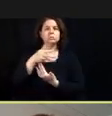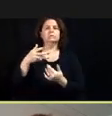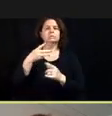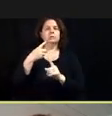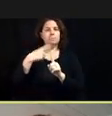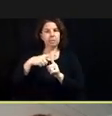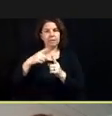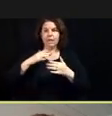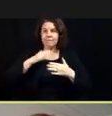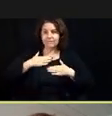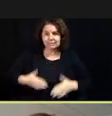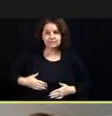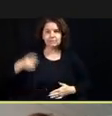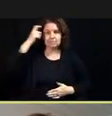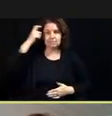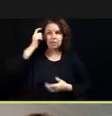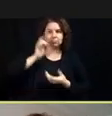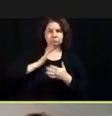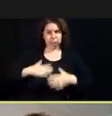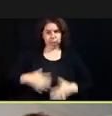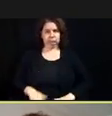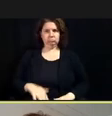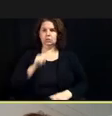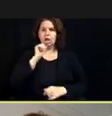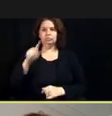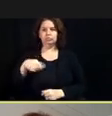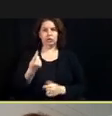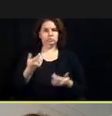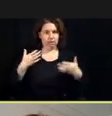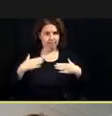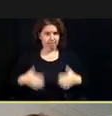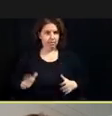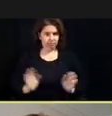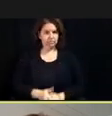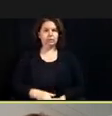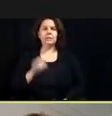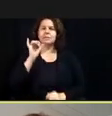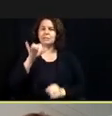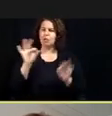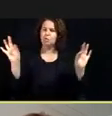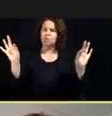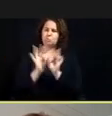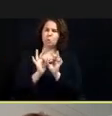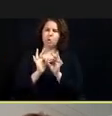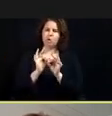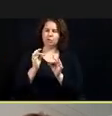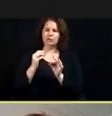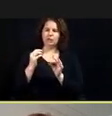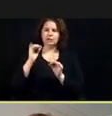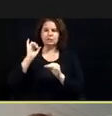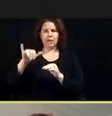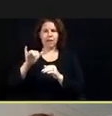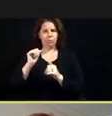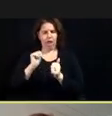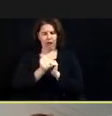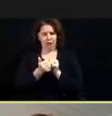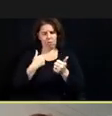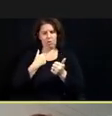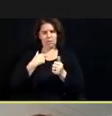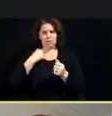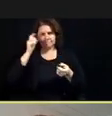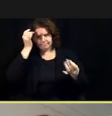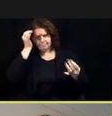important framework for us, or an important organizer of our thinking and our strategy, because we recognize that we are